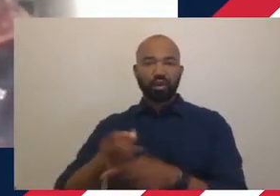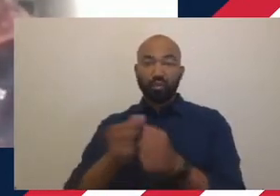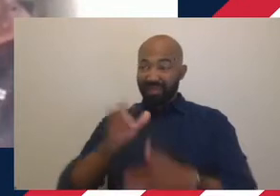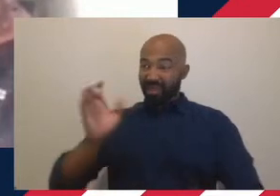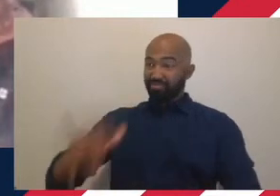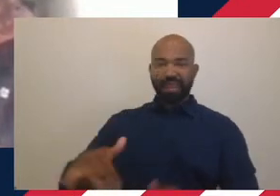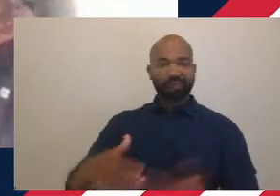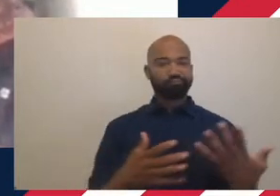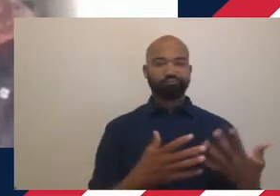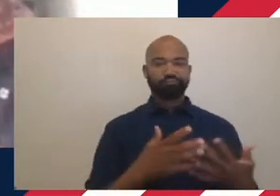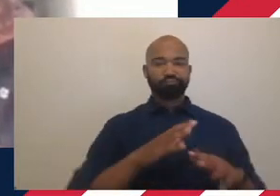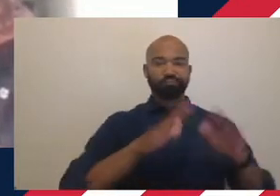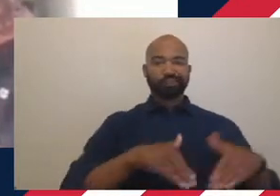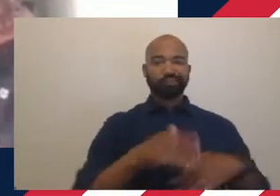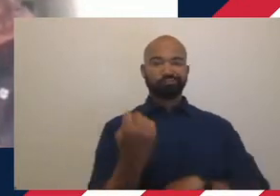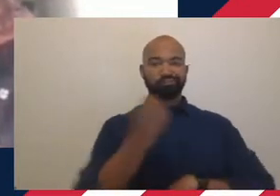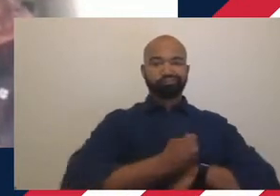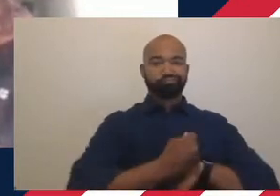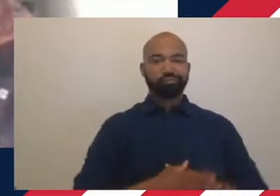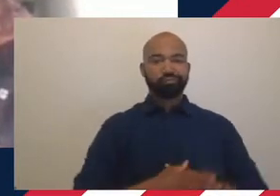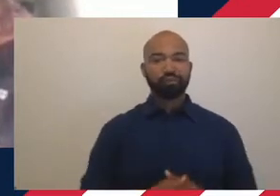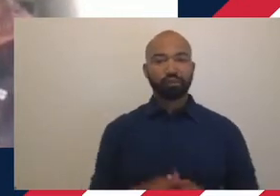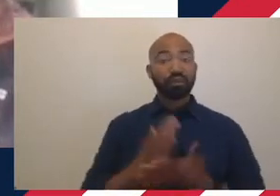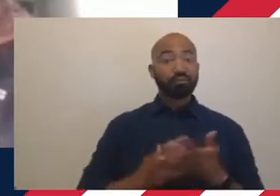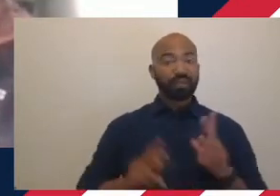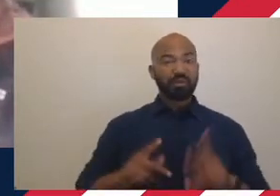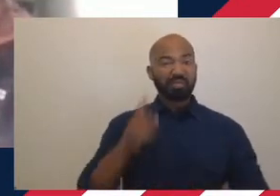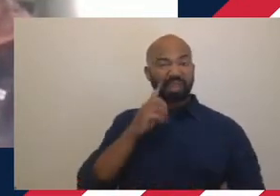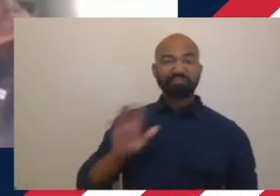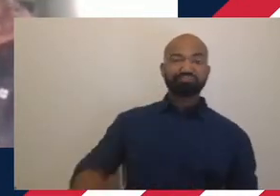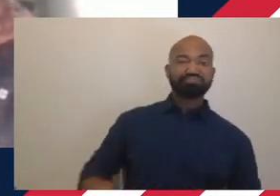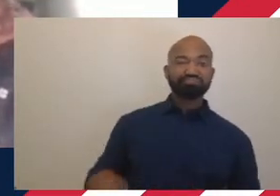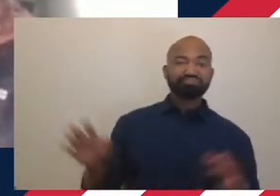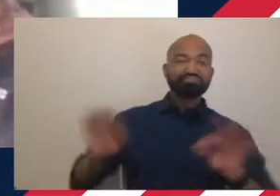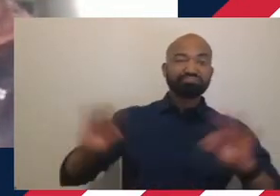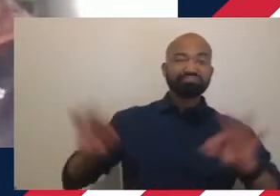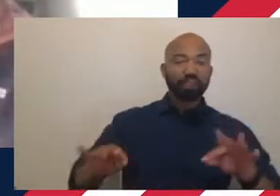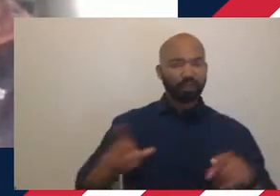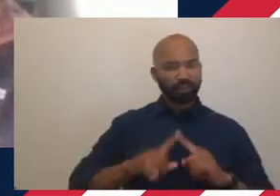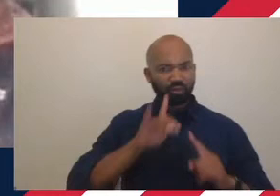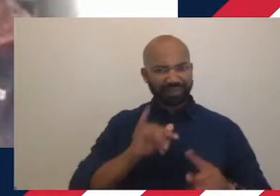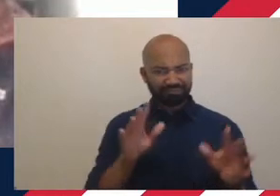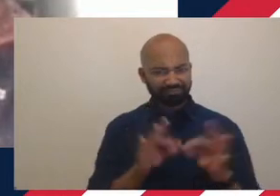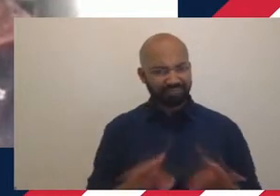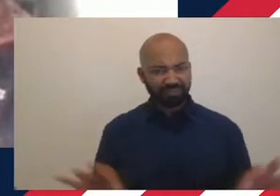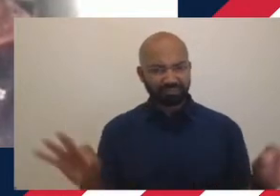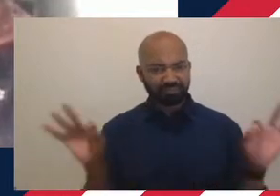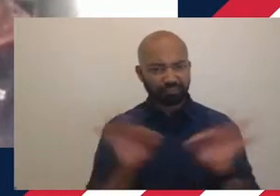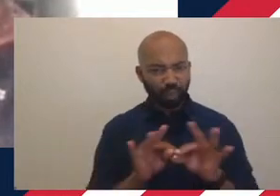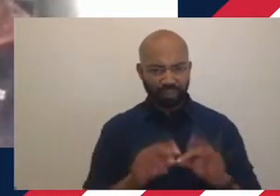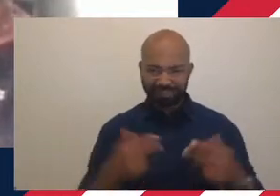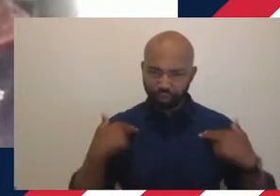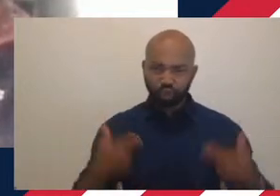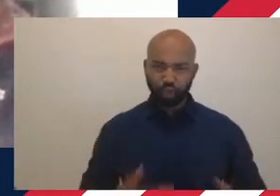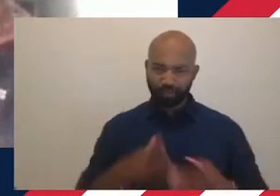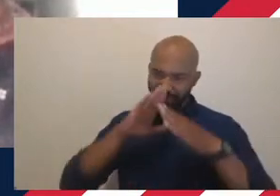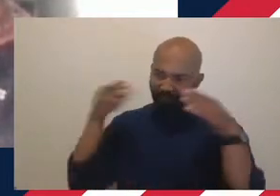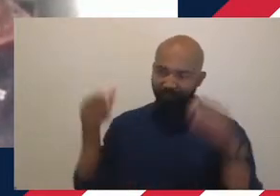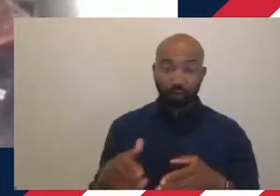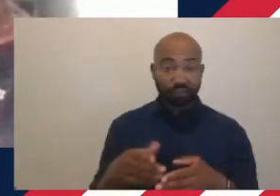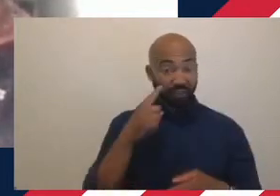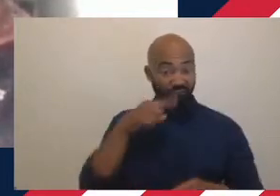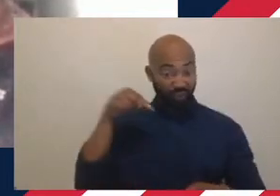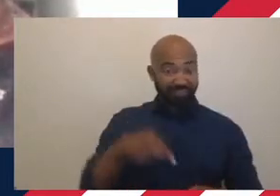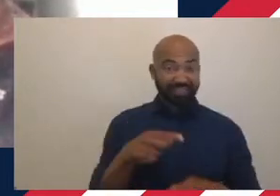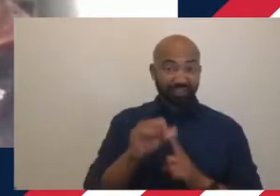often deemed side issues, but they are human issues. And if we are to weather this storm and the next one, we